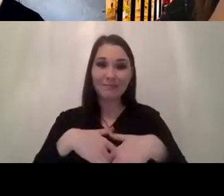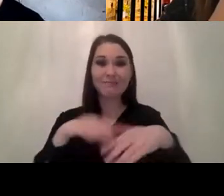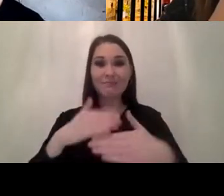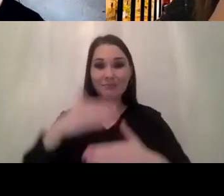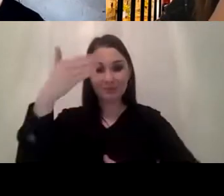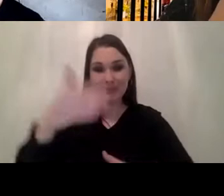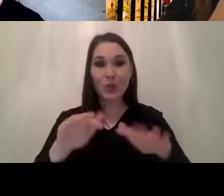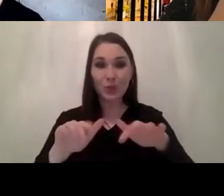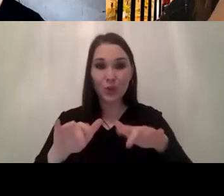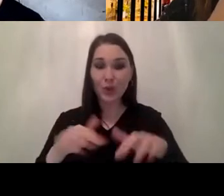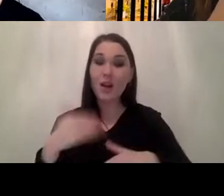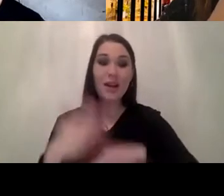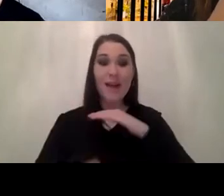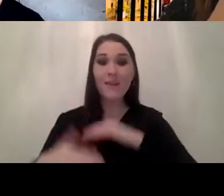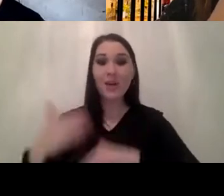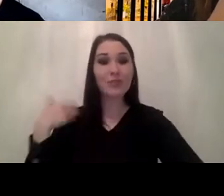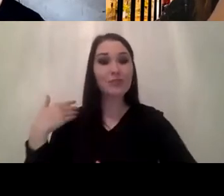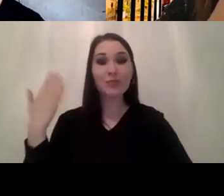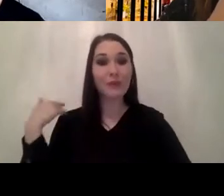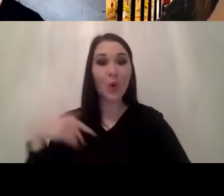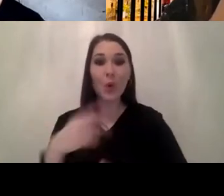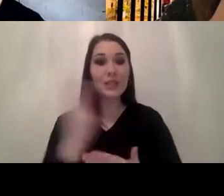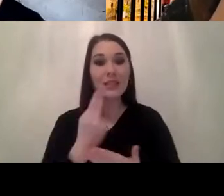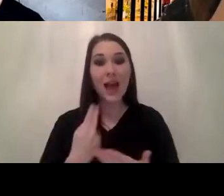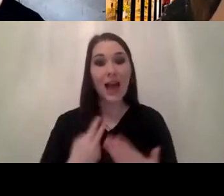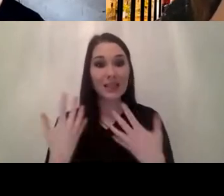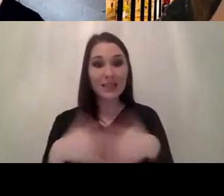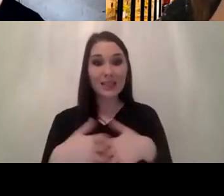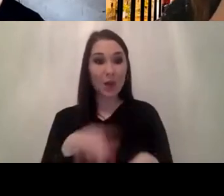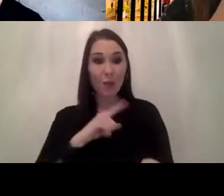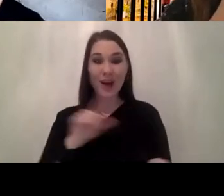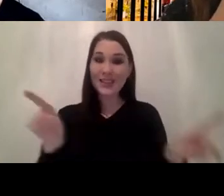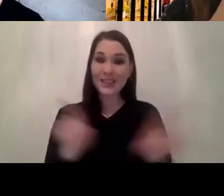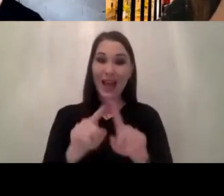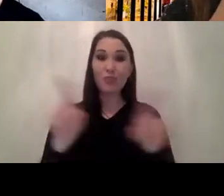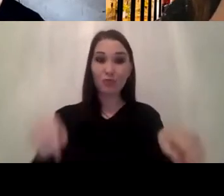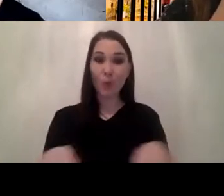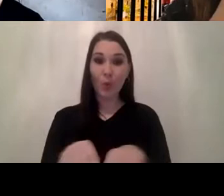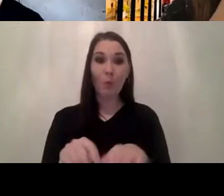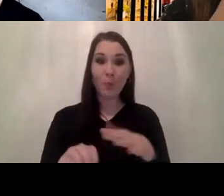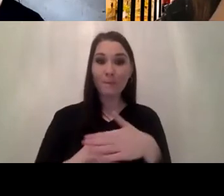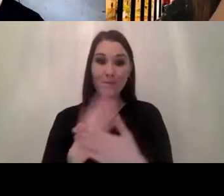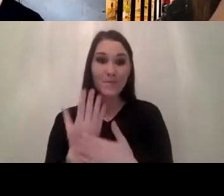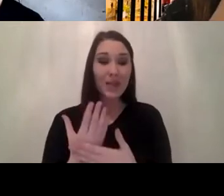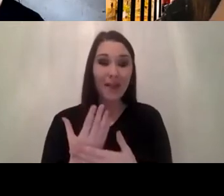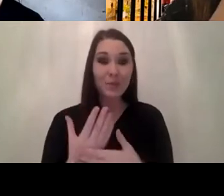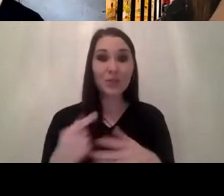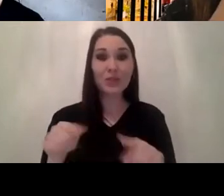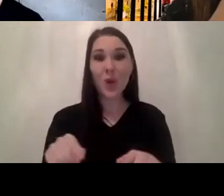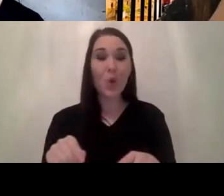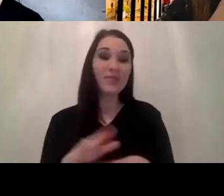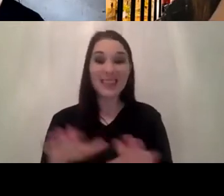a design system before, because we were always in the same room with the developers, so we never necessarily really needed